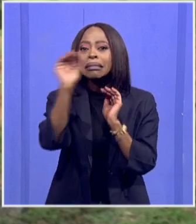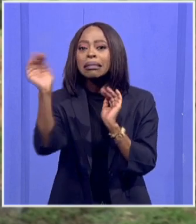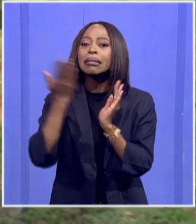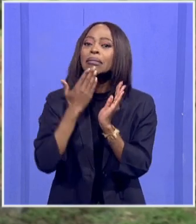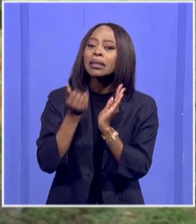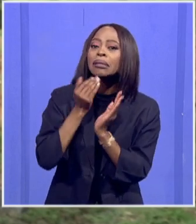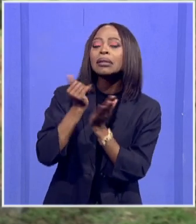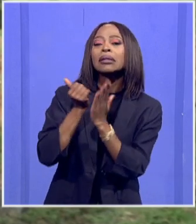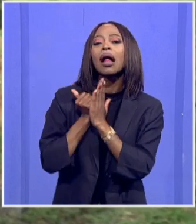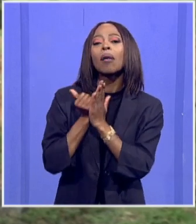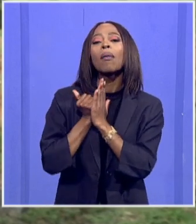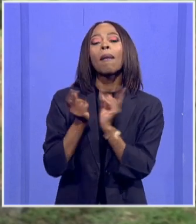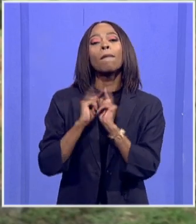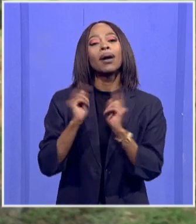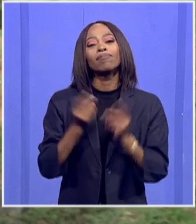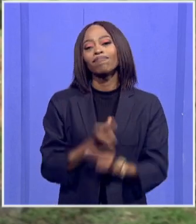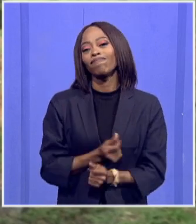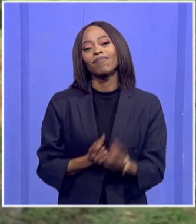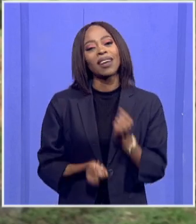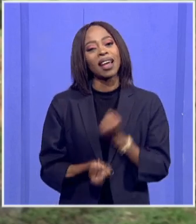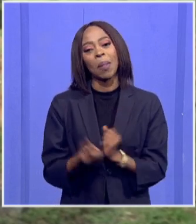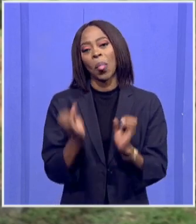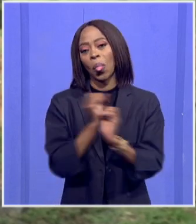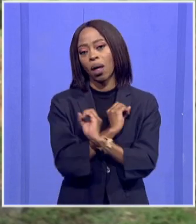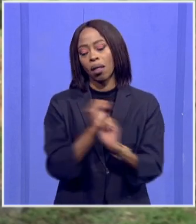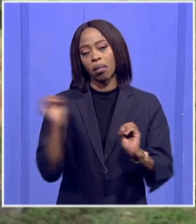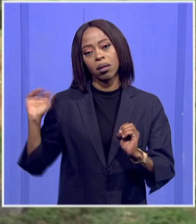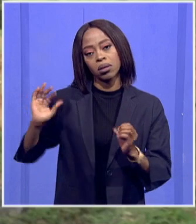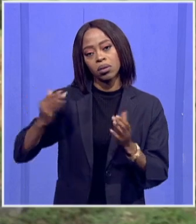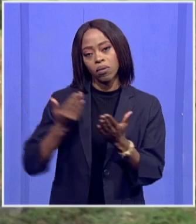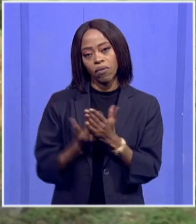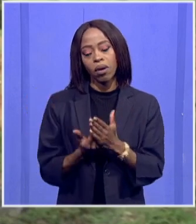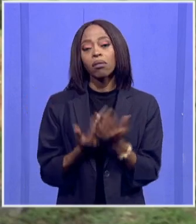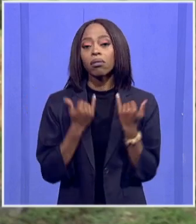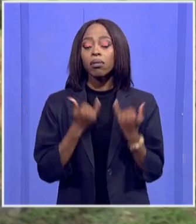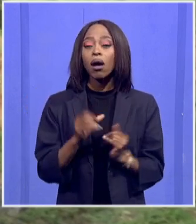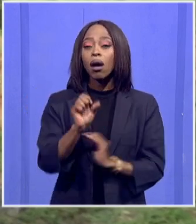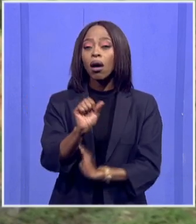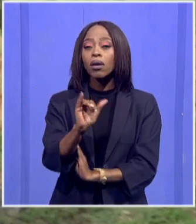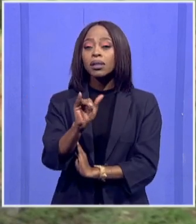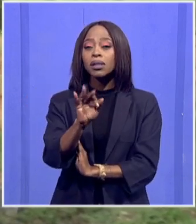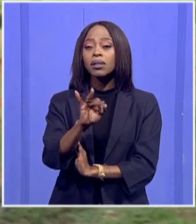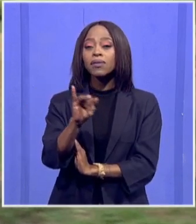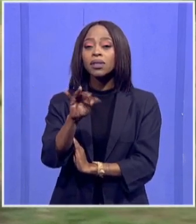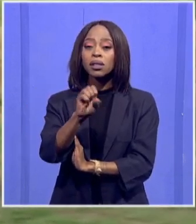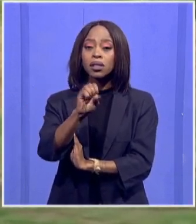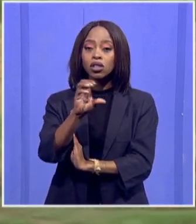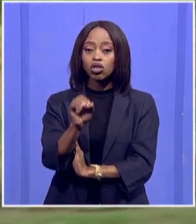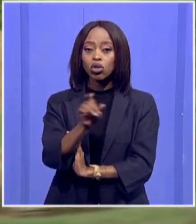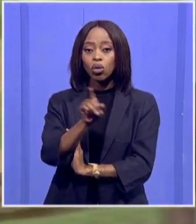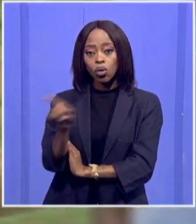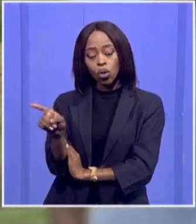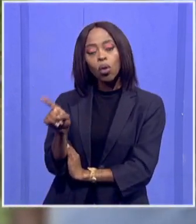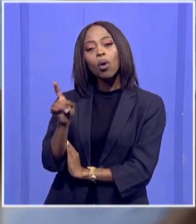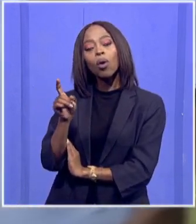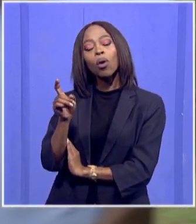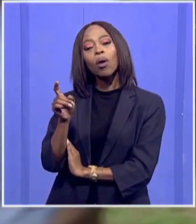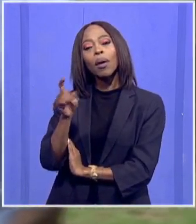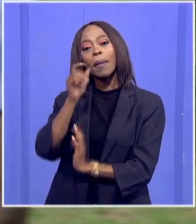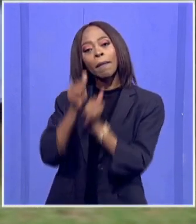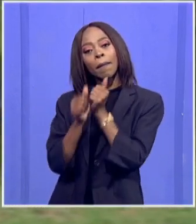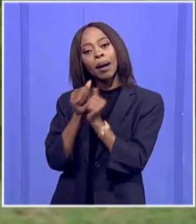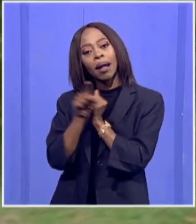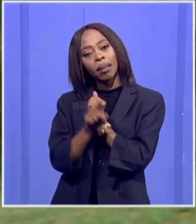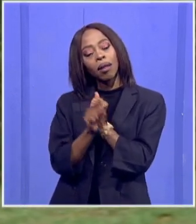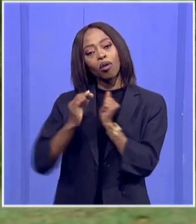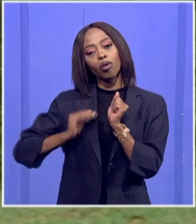and help them, but none of that has happened actually. Let's speak to Sfiso quickly. Sfiso is Nkambule's brother. Sfiso, just